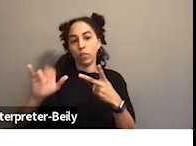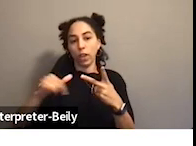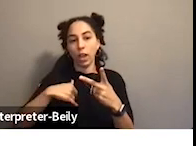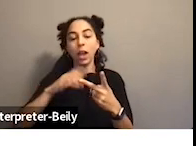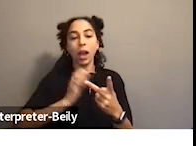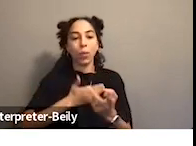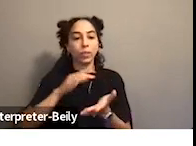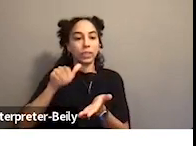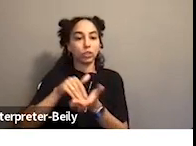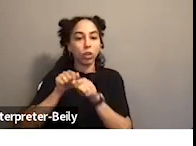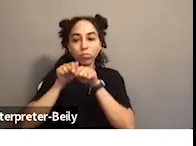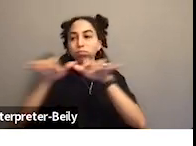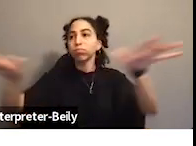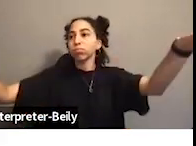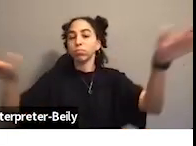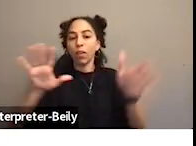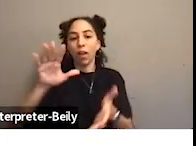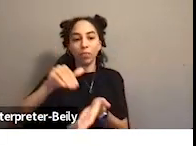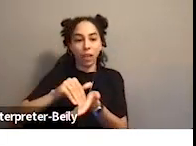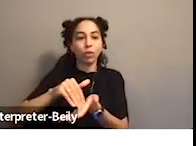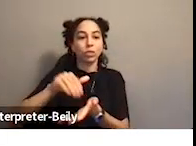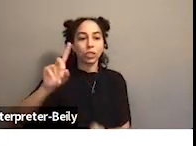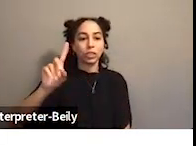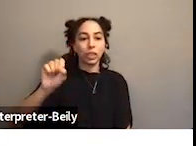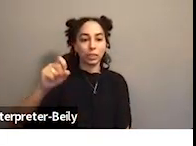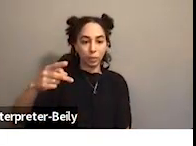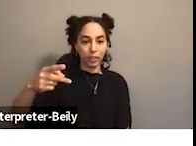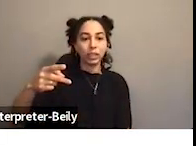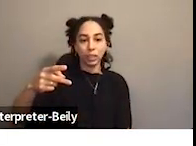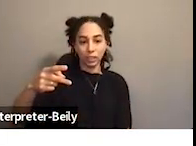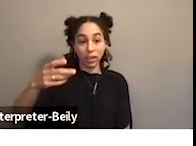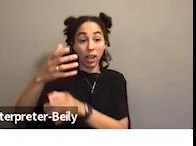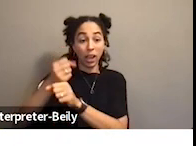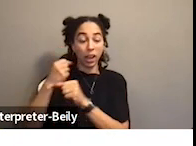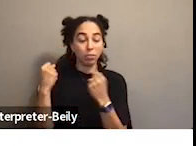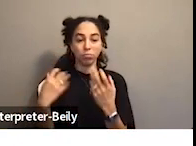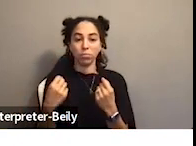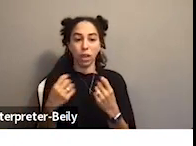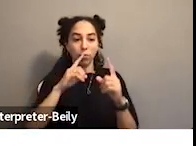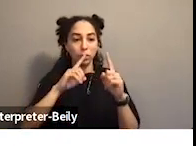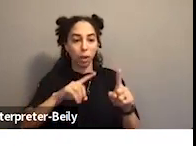out to approximately 5,000 DSPs and got numerous responses